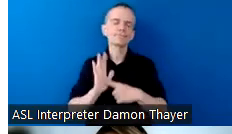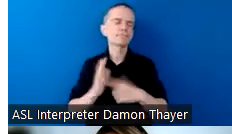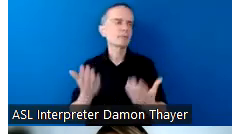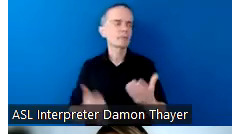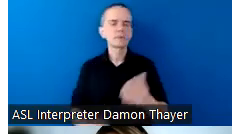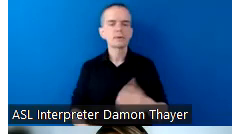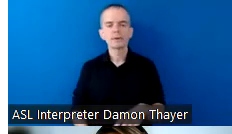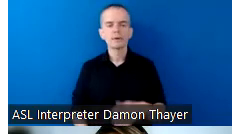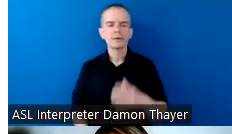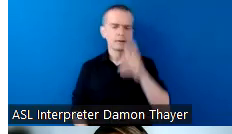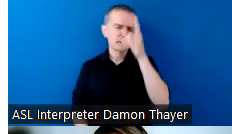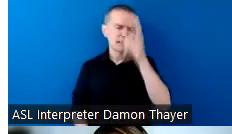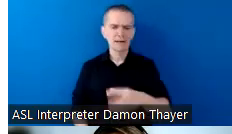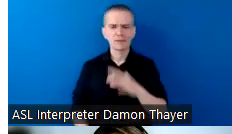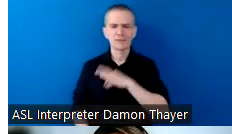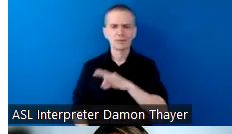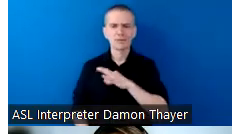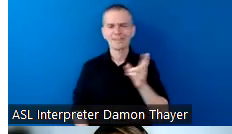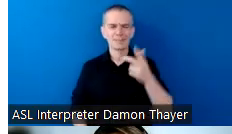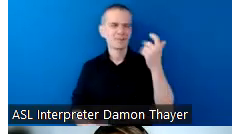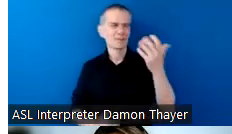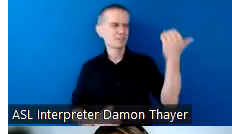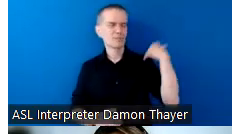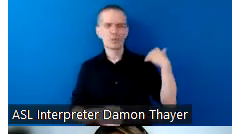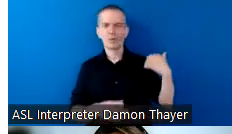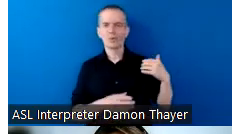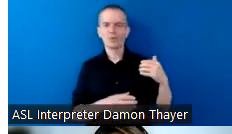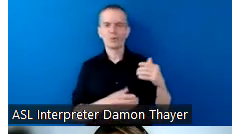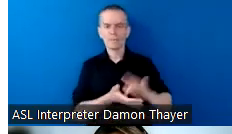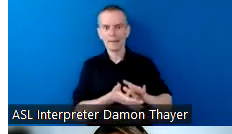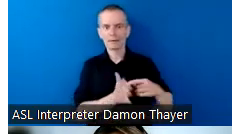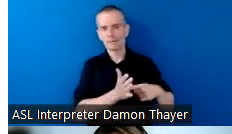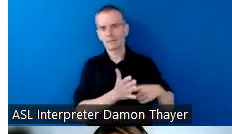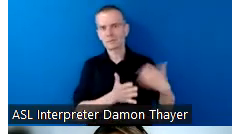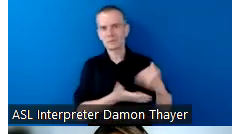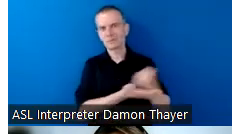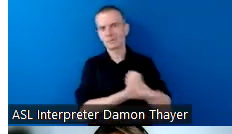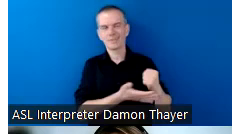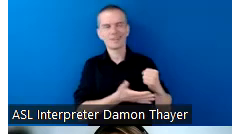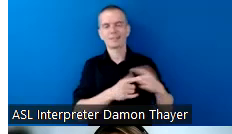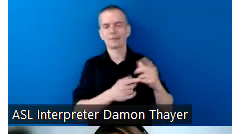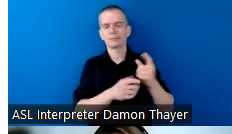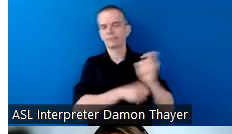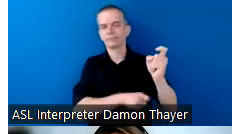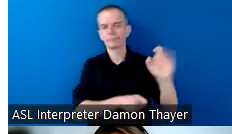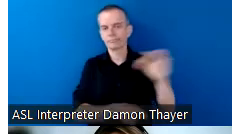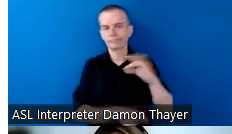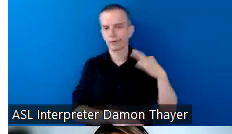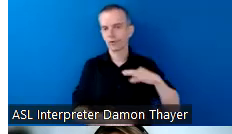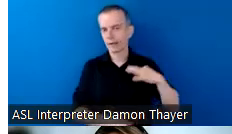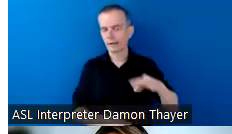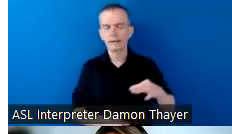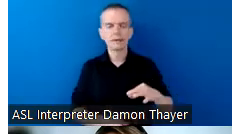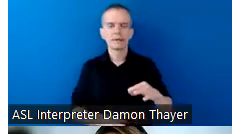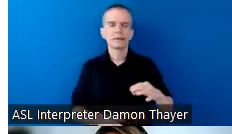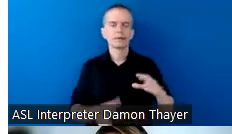poor credit history due to paying medical bills with a credit card. And maybe that, the credit got really high and it was just